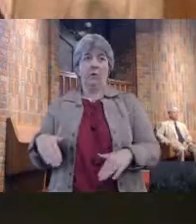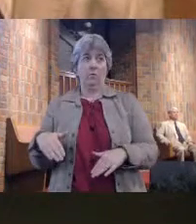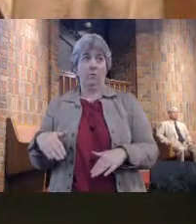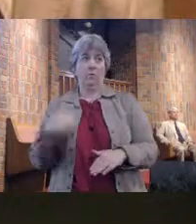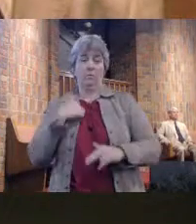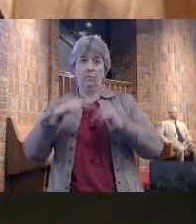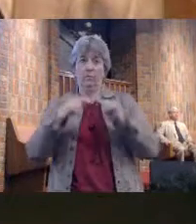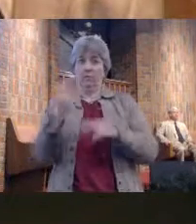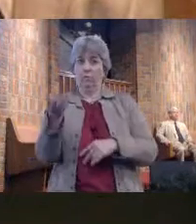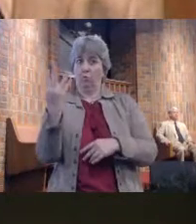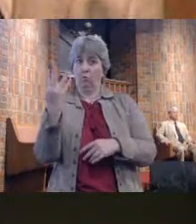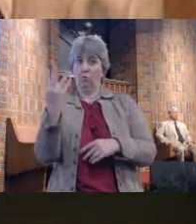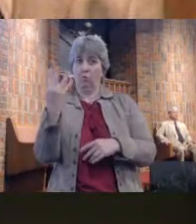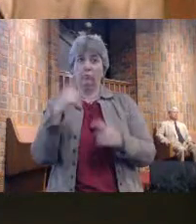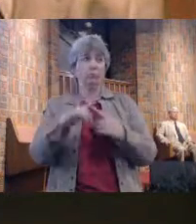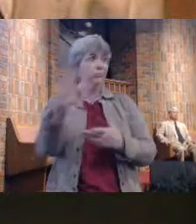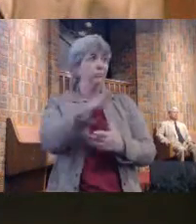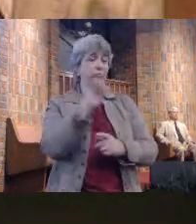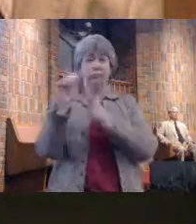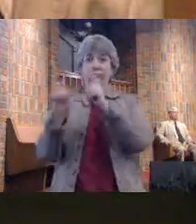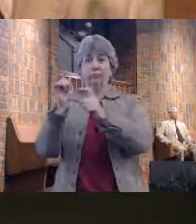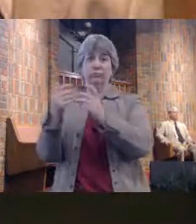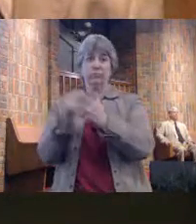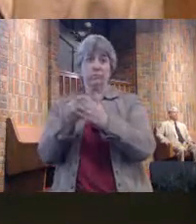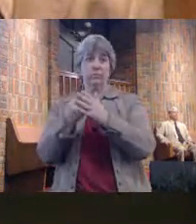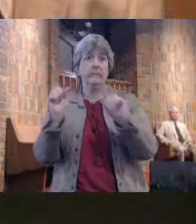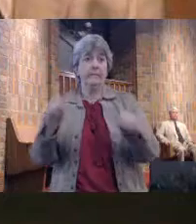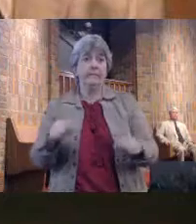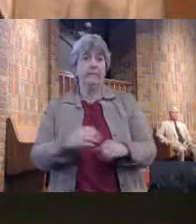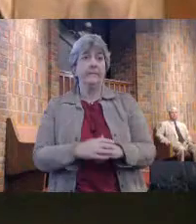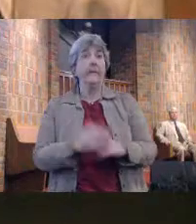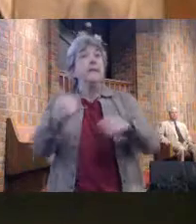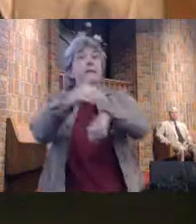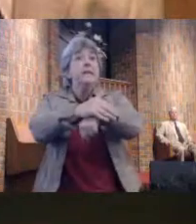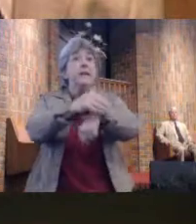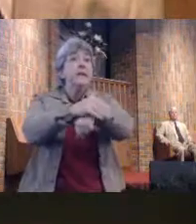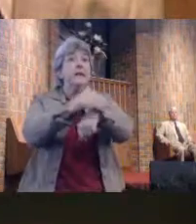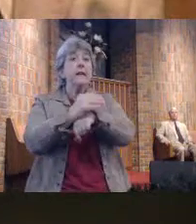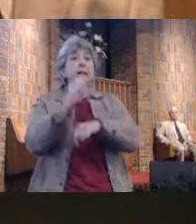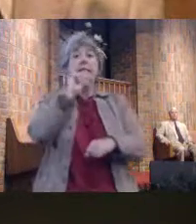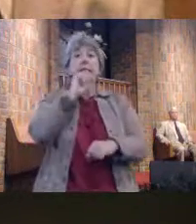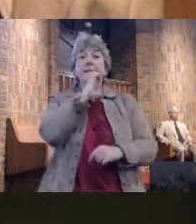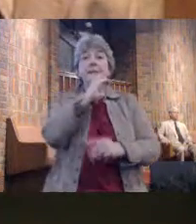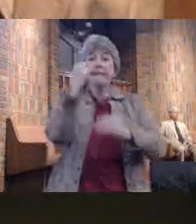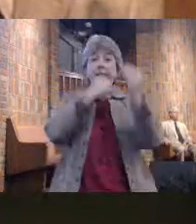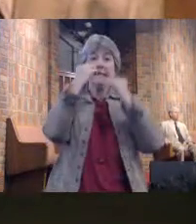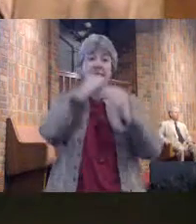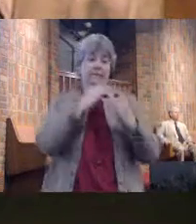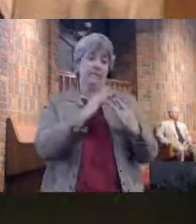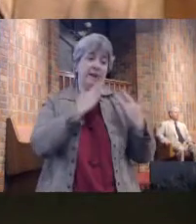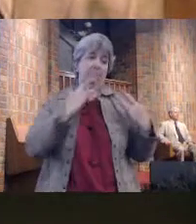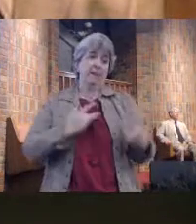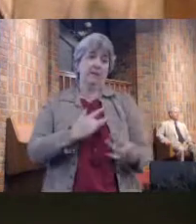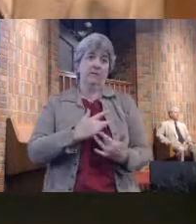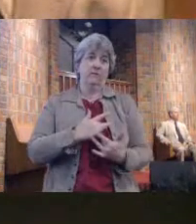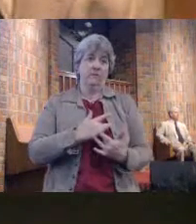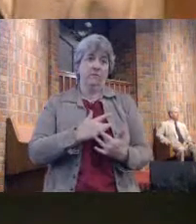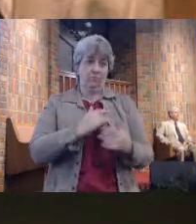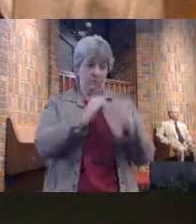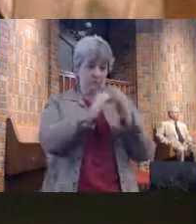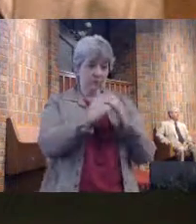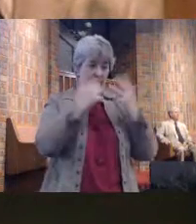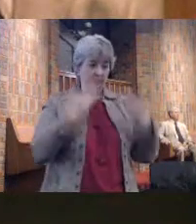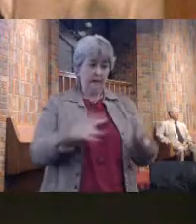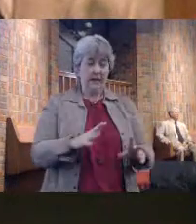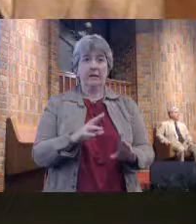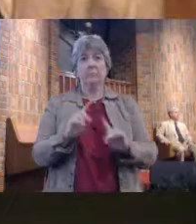that. The Primetimers Valentine's dinner will be tonight after evening service. So don't forget that if you